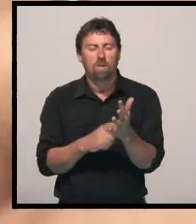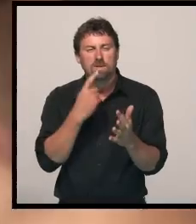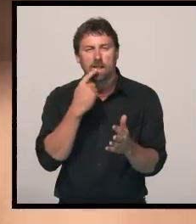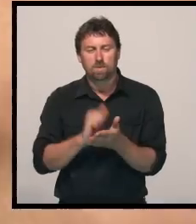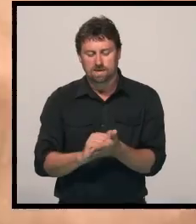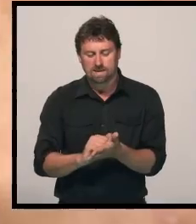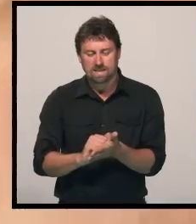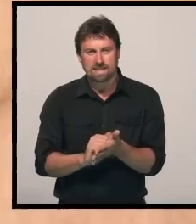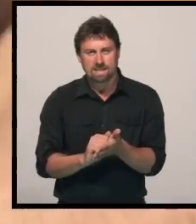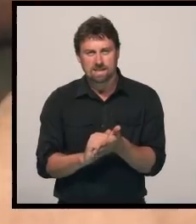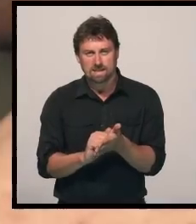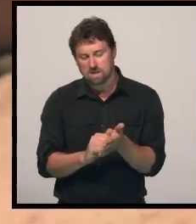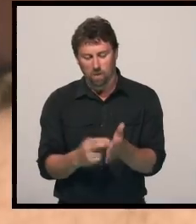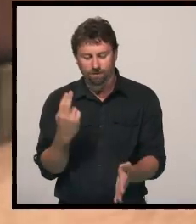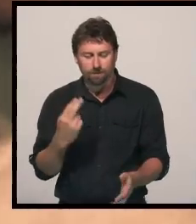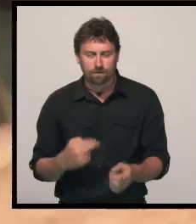And just give it a good